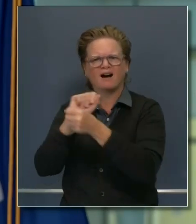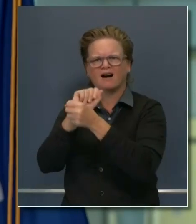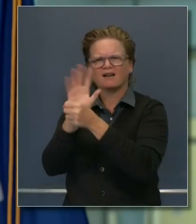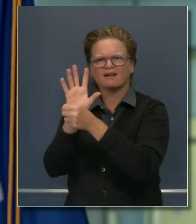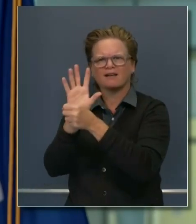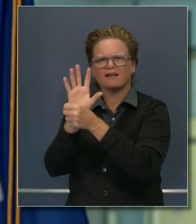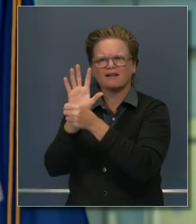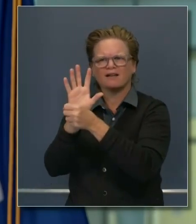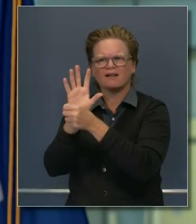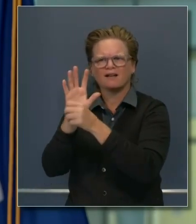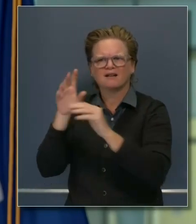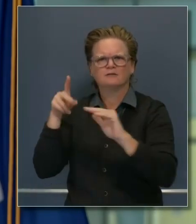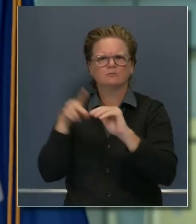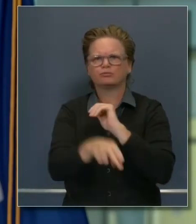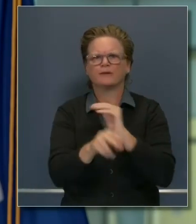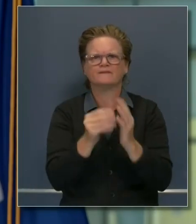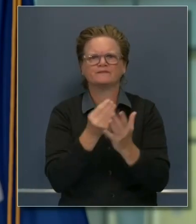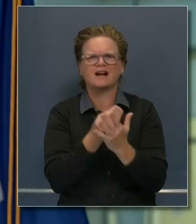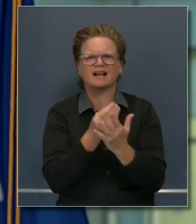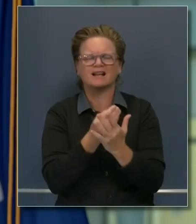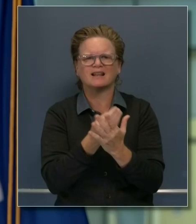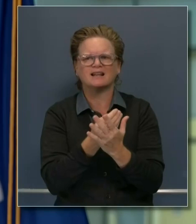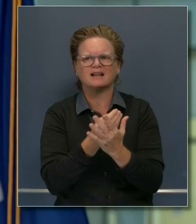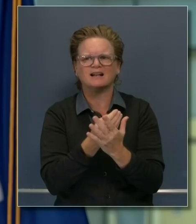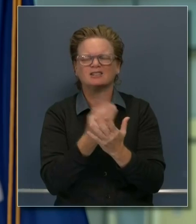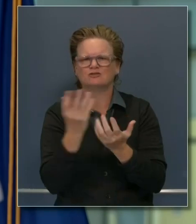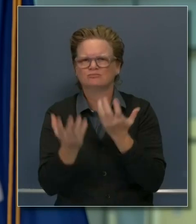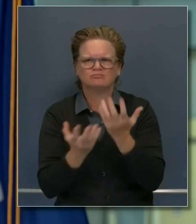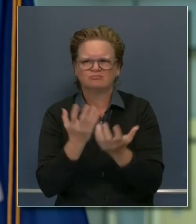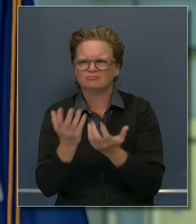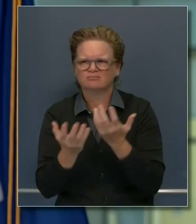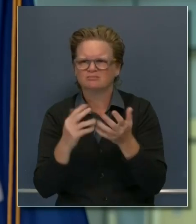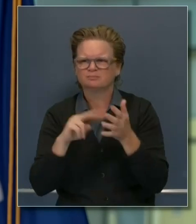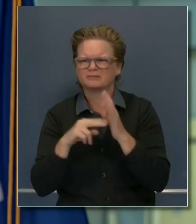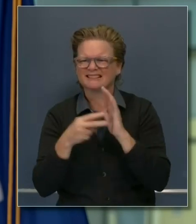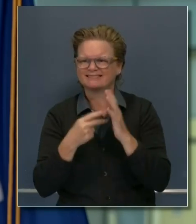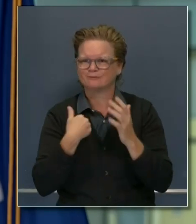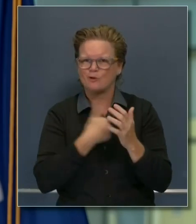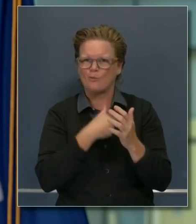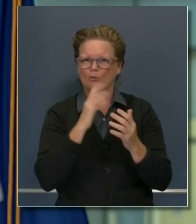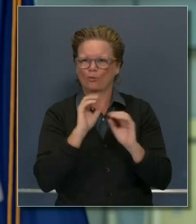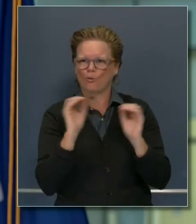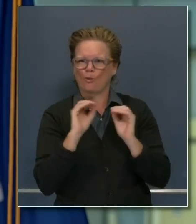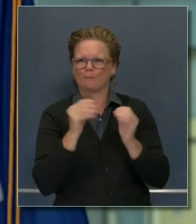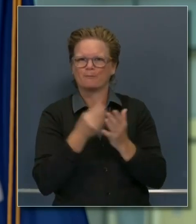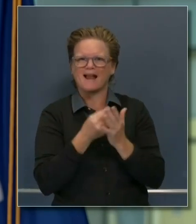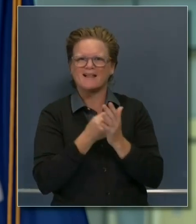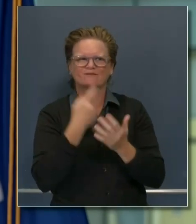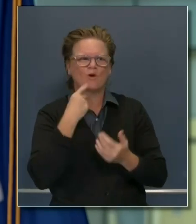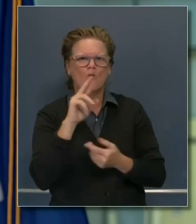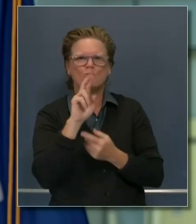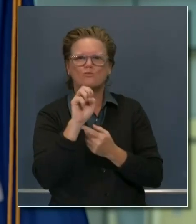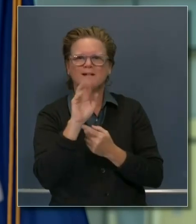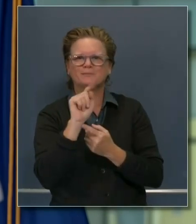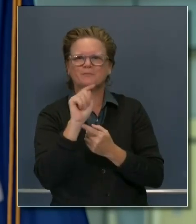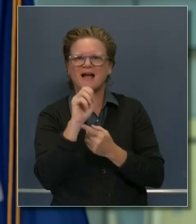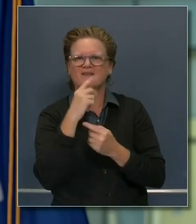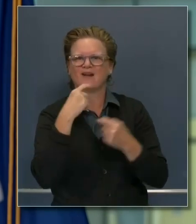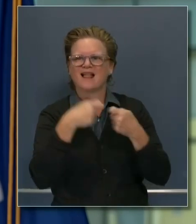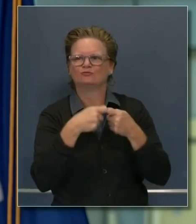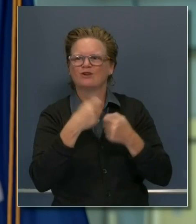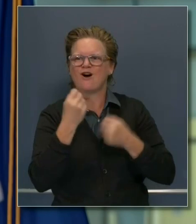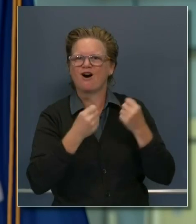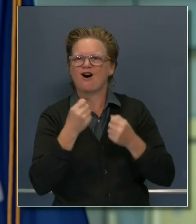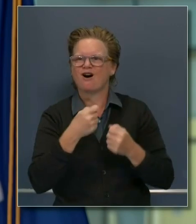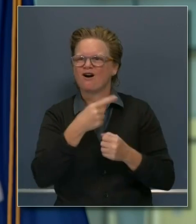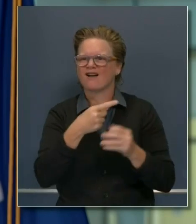had a surplus. Now it looks like there could be almost no funding for rebates this year or very little funding. Why are rebates not a